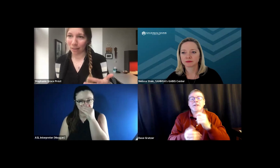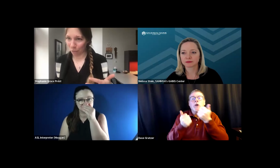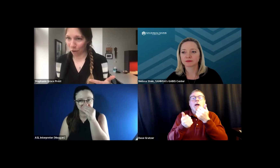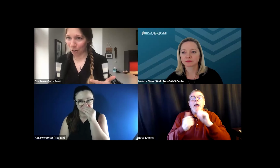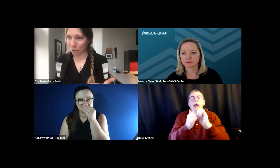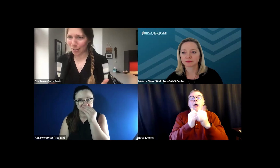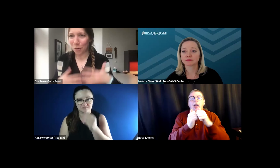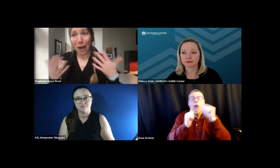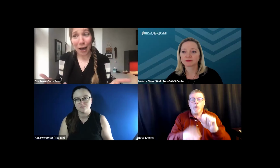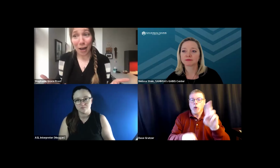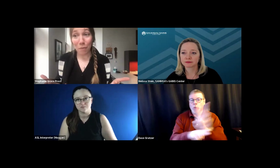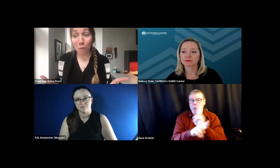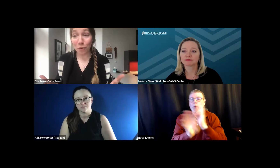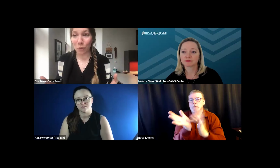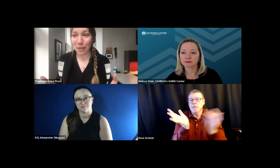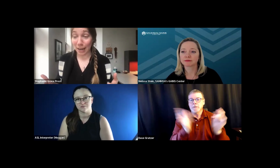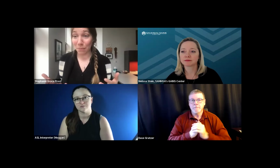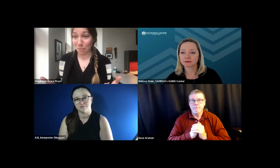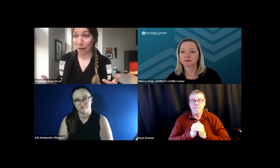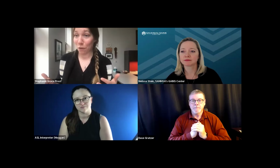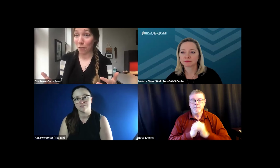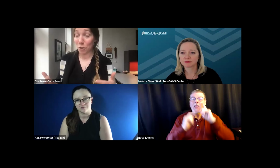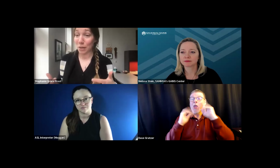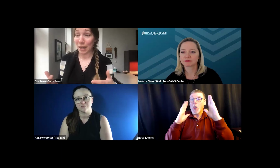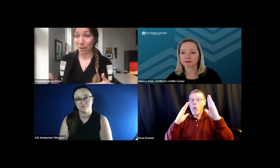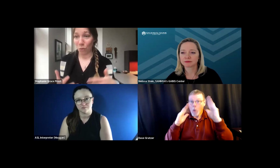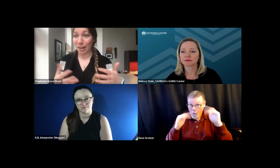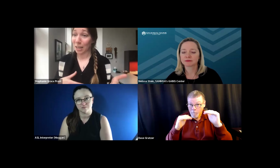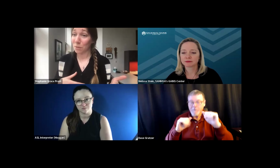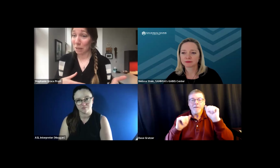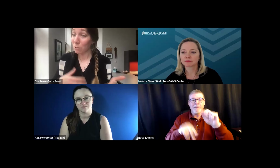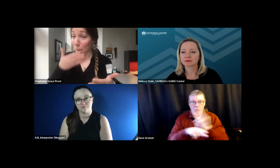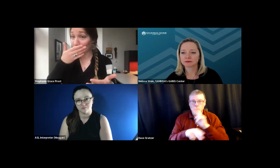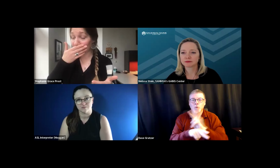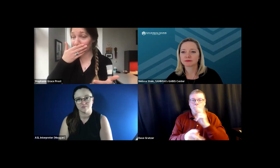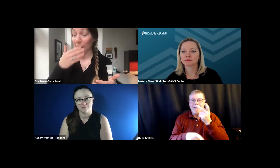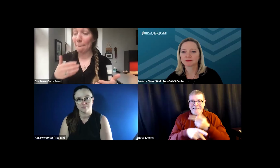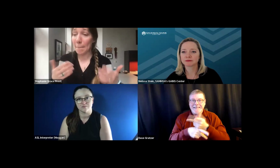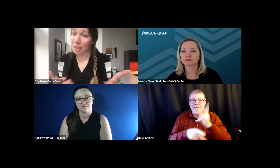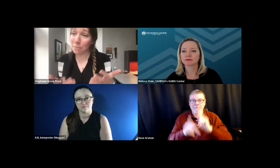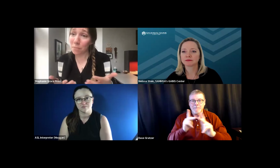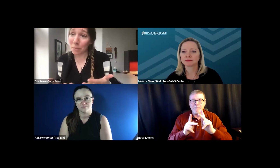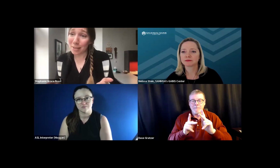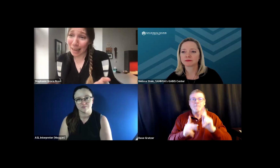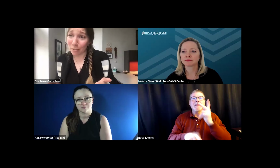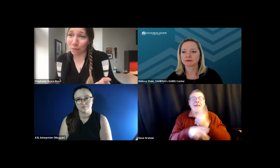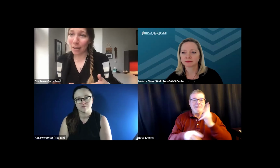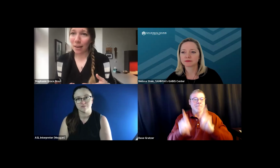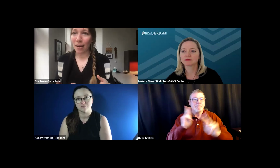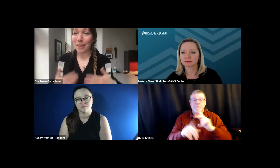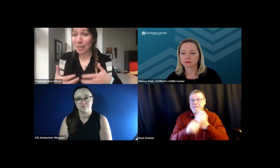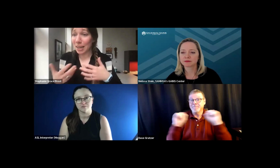be leveraged? So I'm hopeful that we can be mindful of doing that in a way that keeps people, keeps people